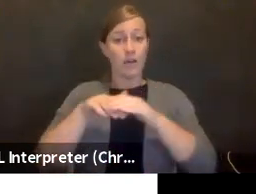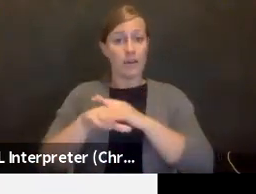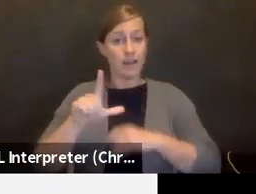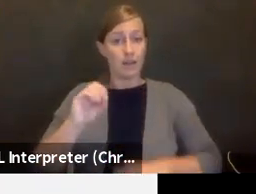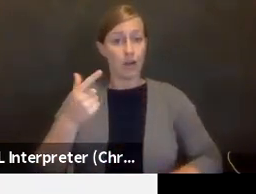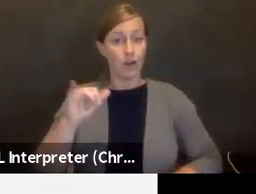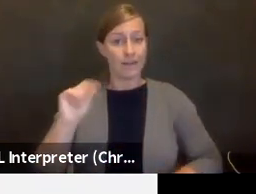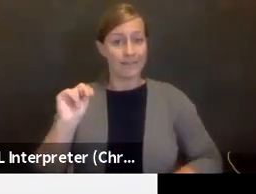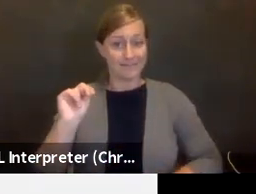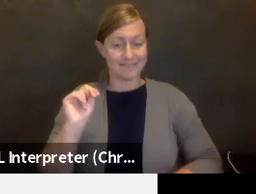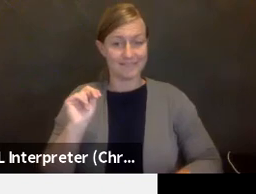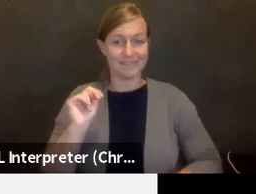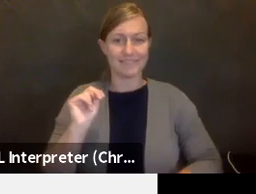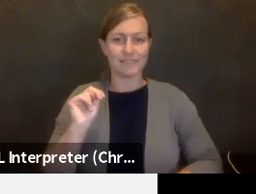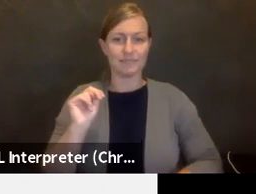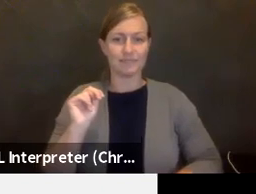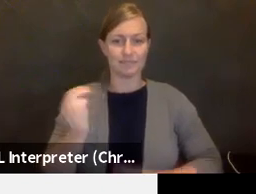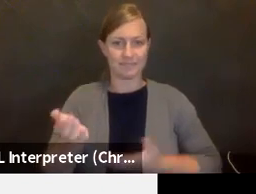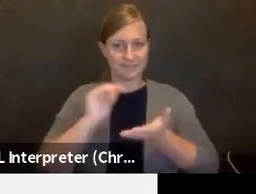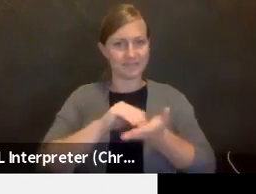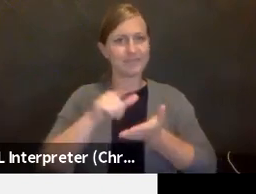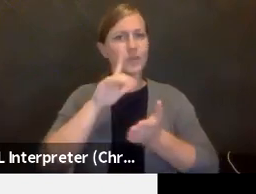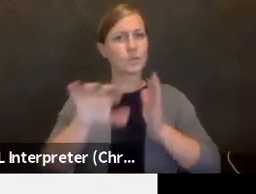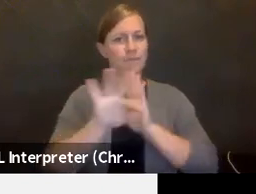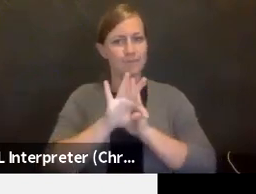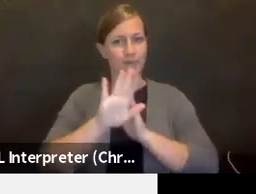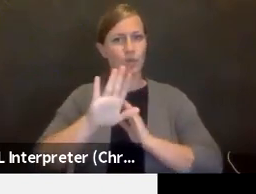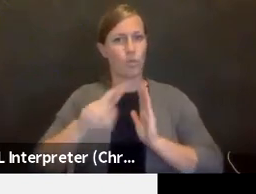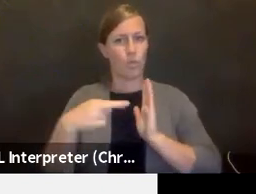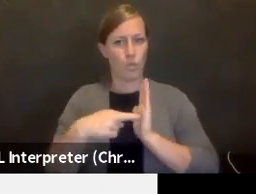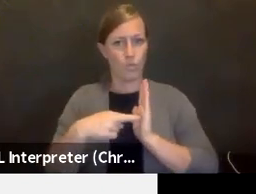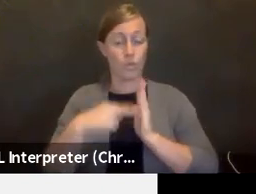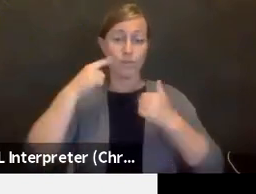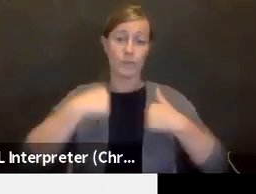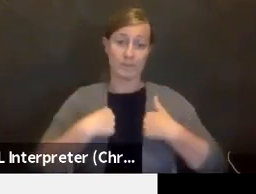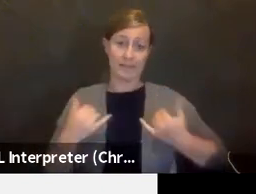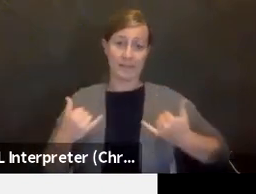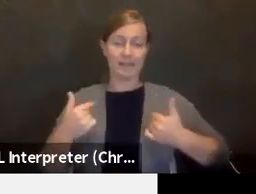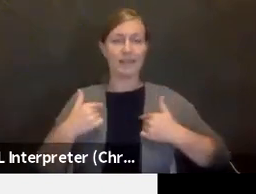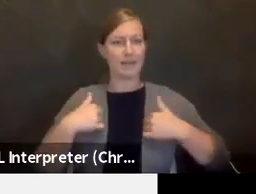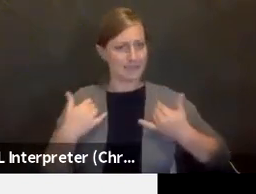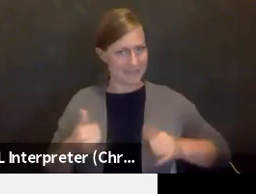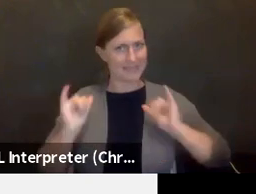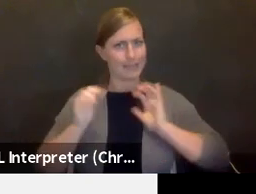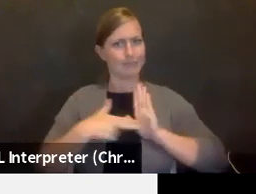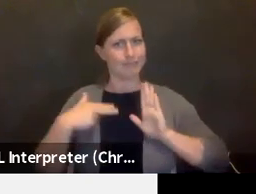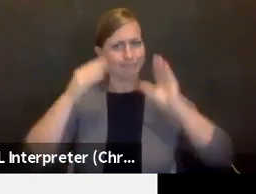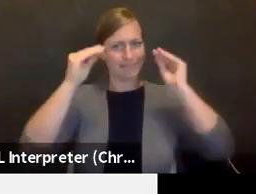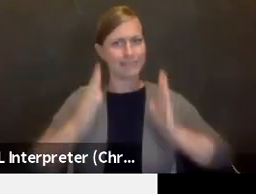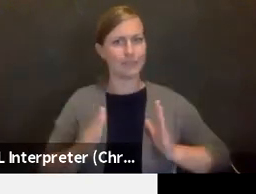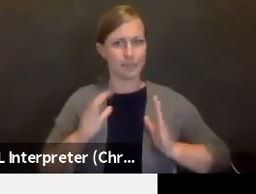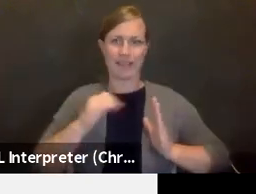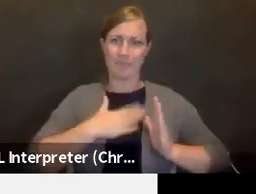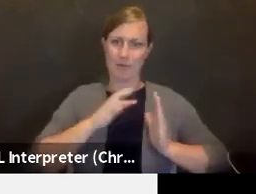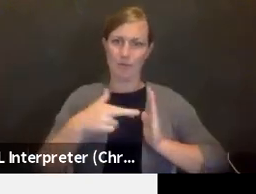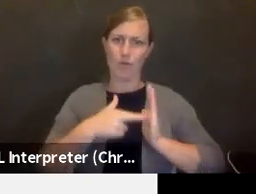Login. Once again, you're going to select your role. For me at this point, I'm still doing the teacher role because that's the role I want to be